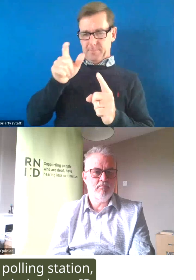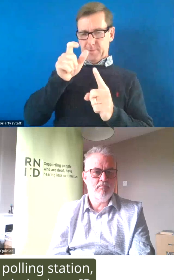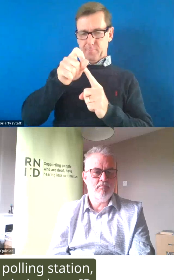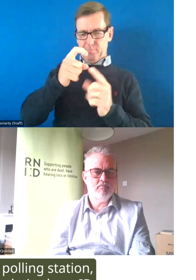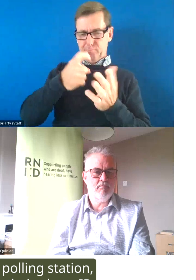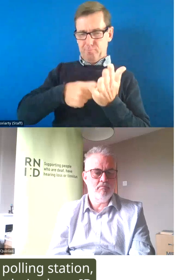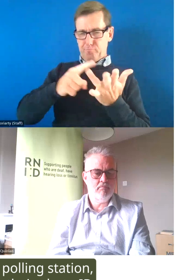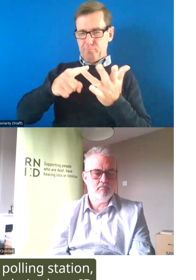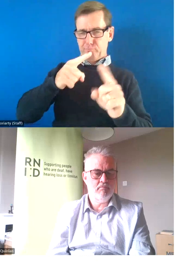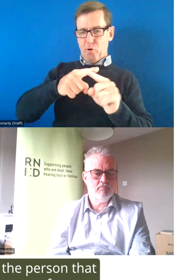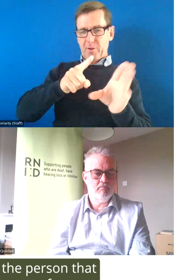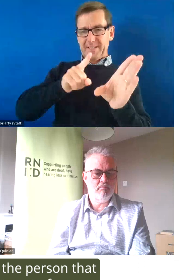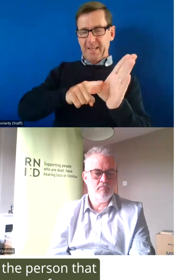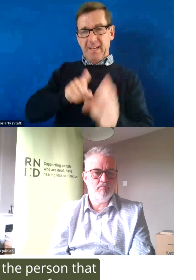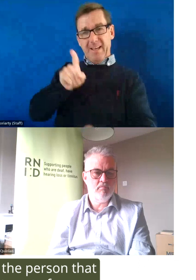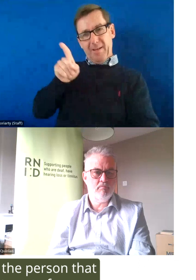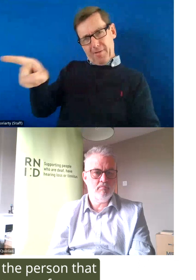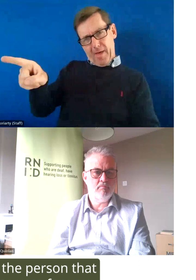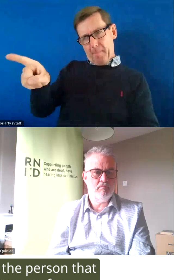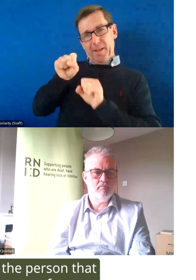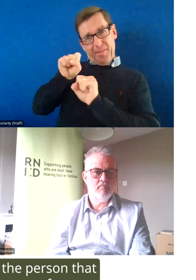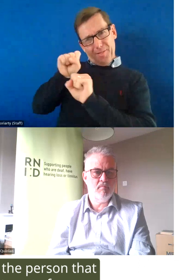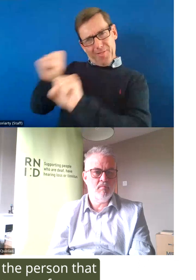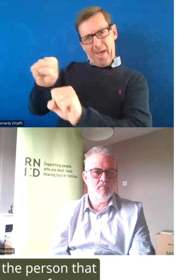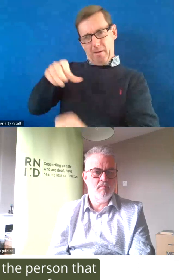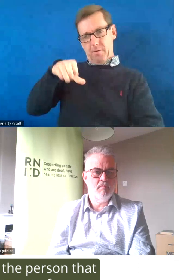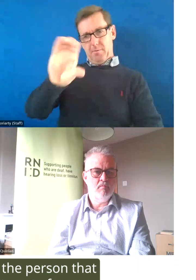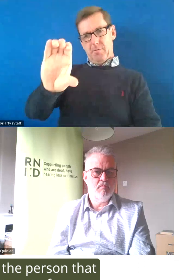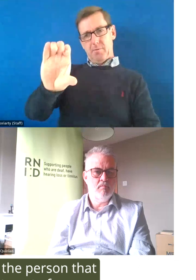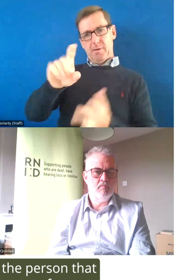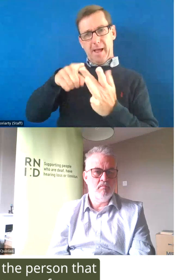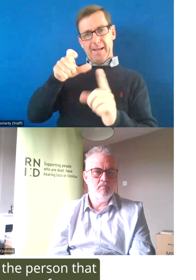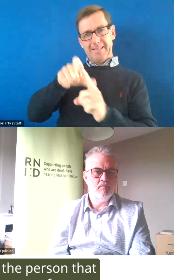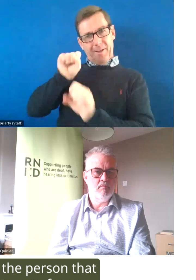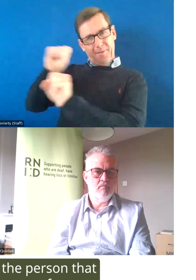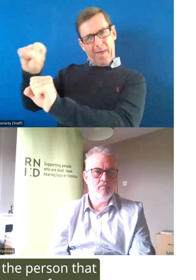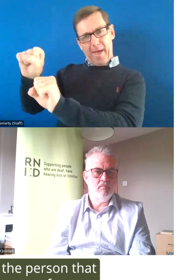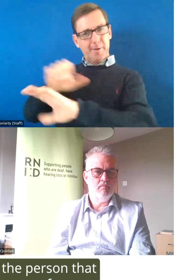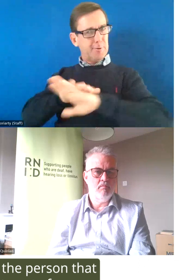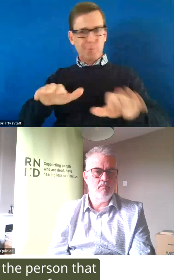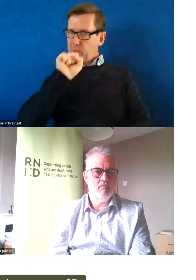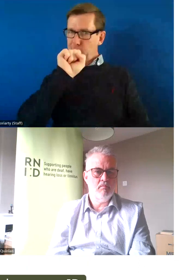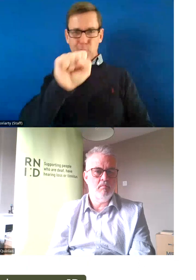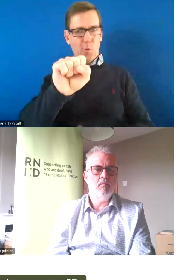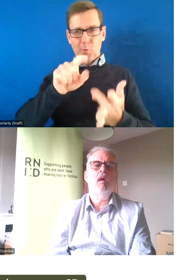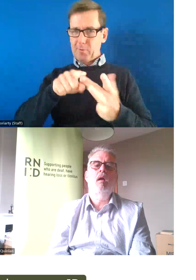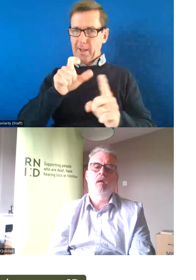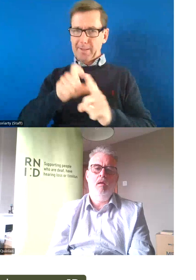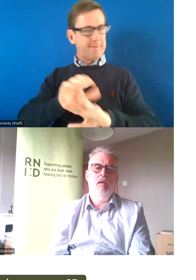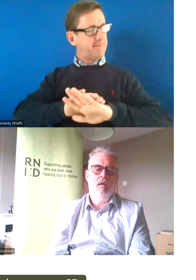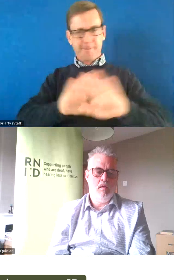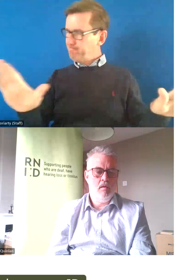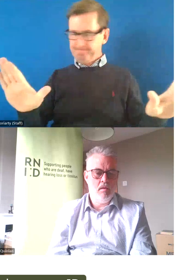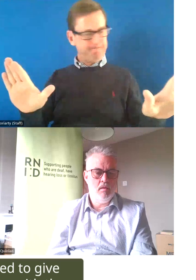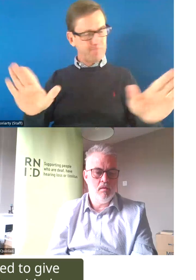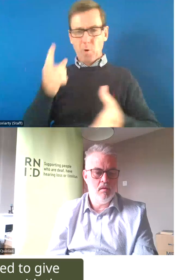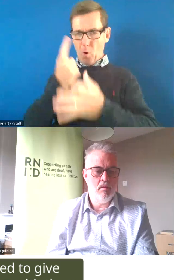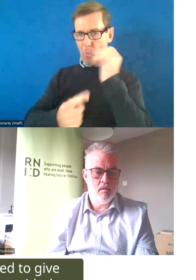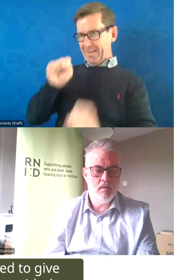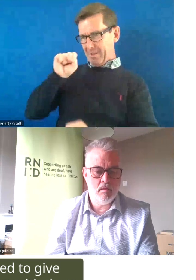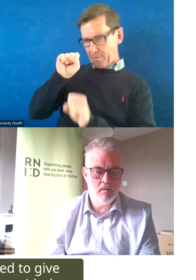take their photo ID to show that they are the person that you have nominated to vote for you. They don't need to show your